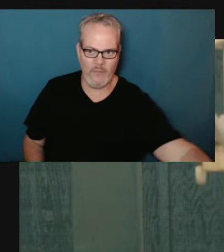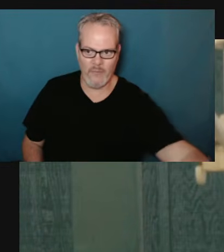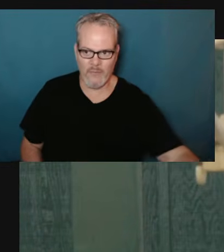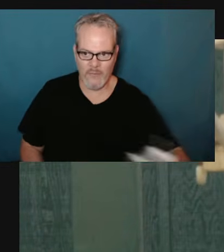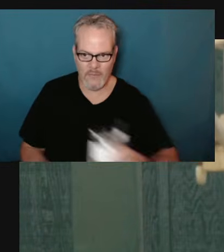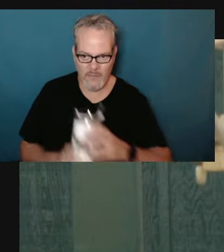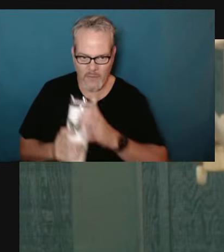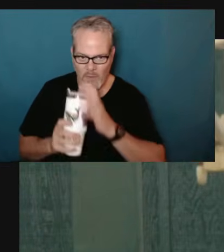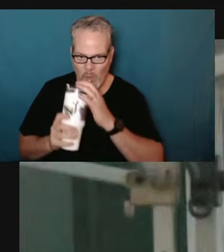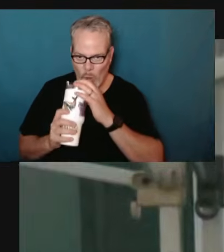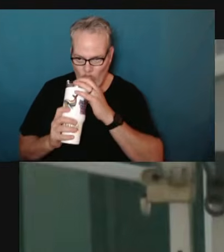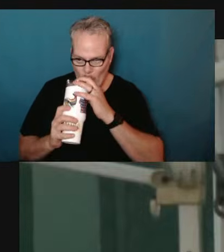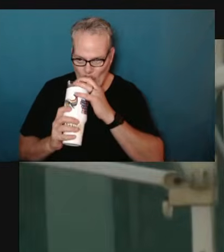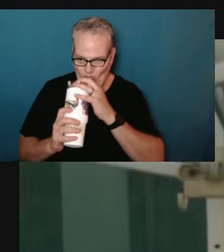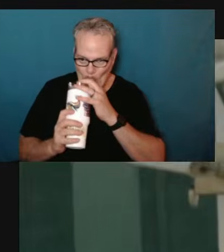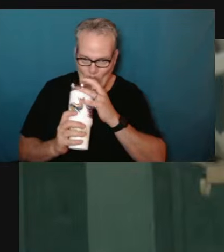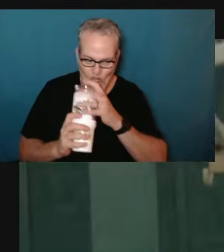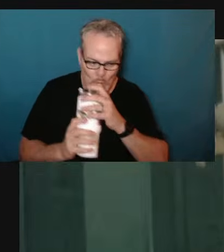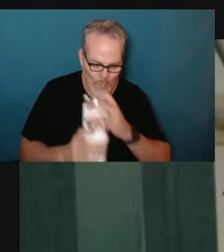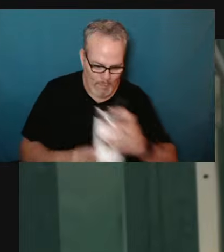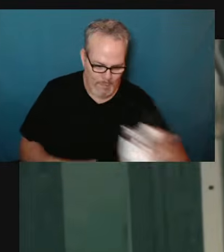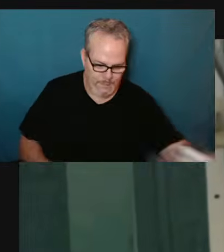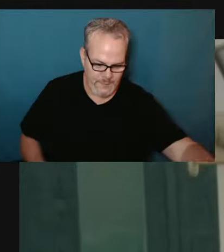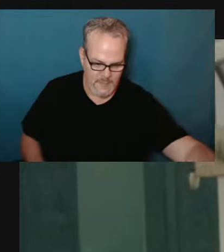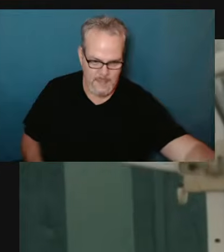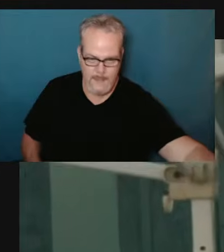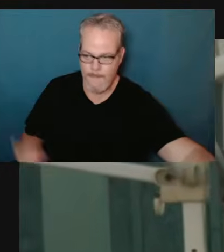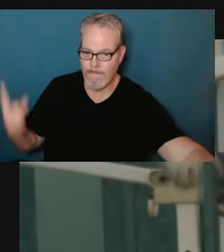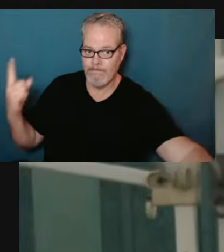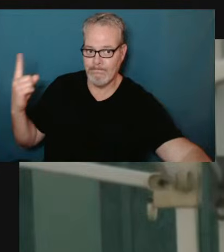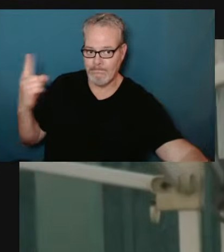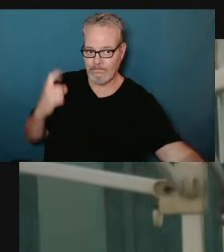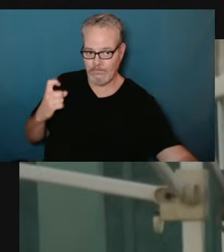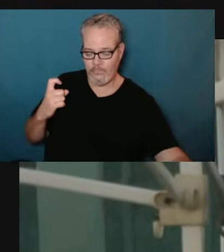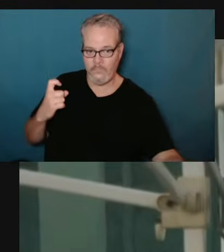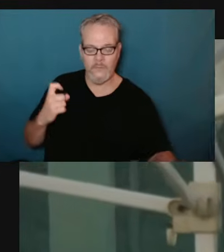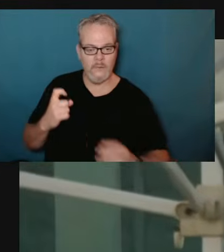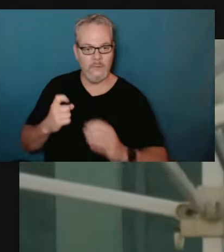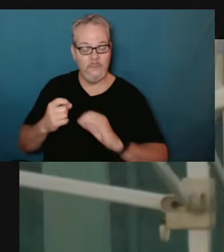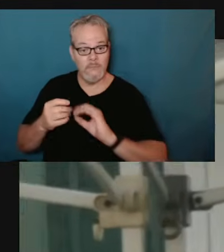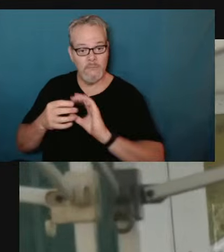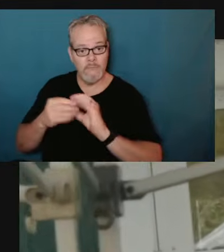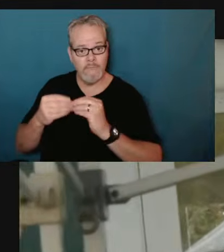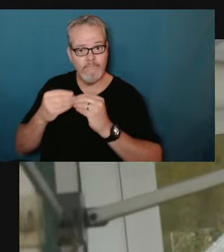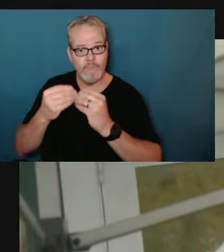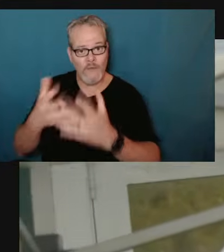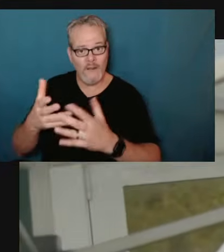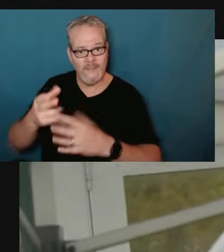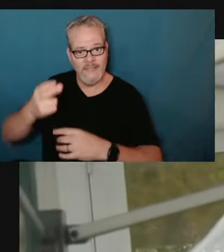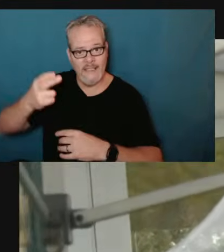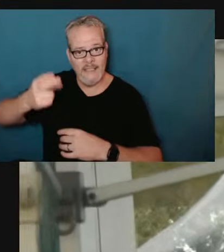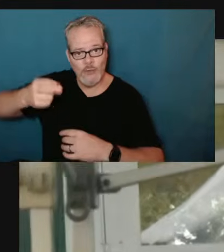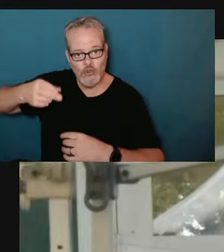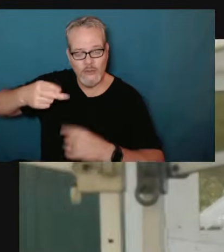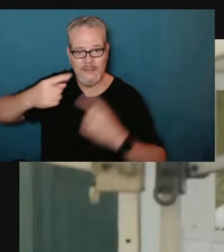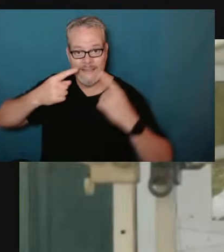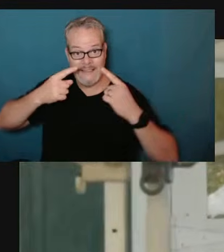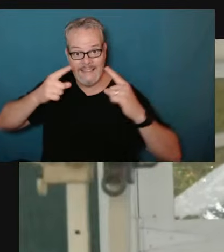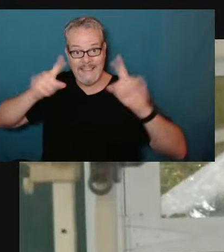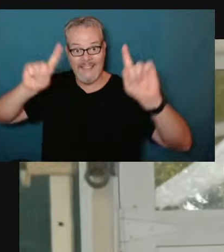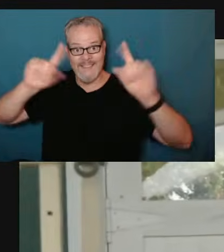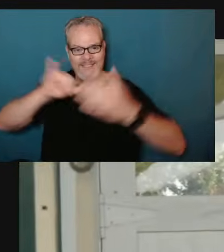Oh yeah, question, yes sir. So the question was, given the history and the success in that particular case